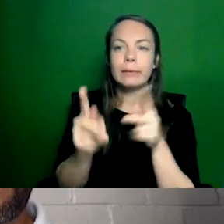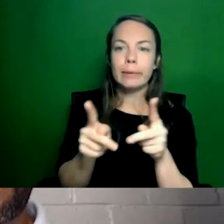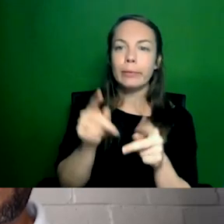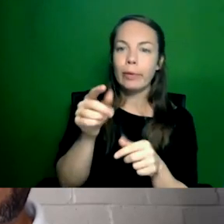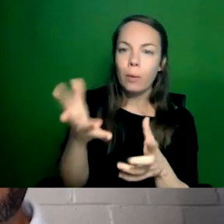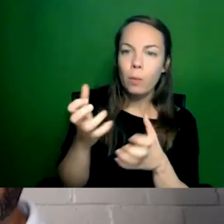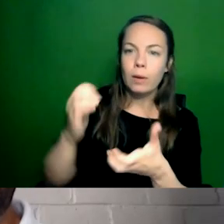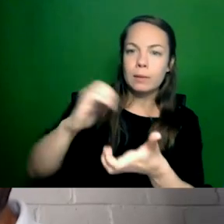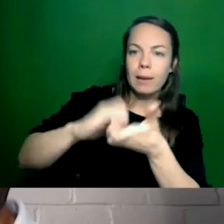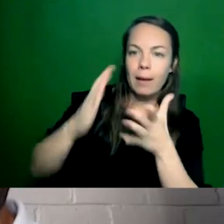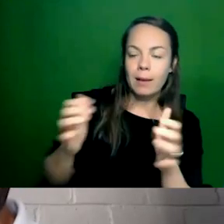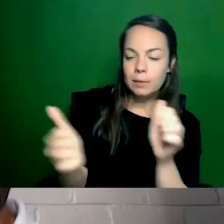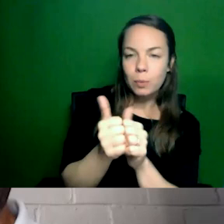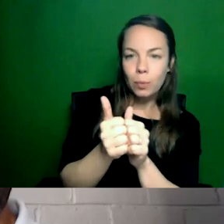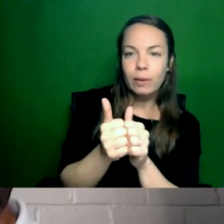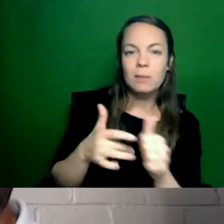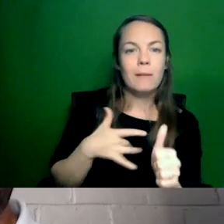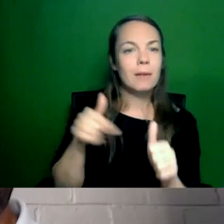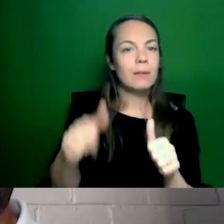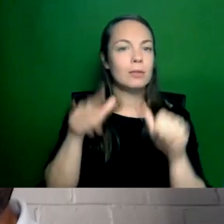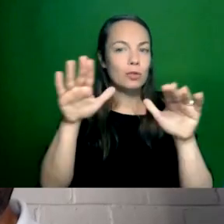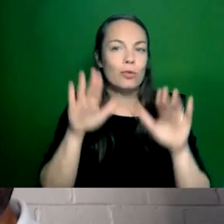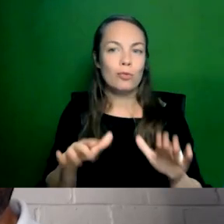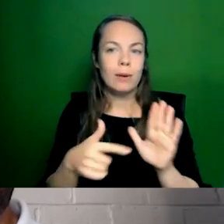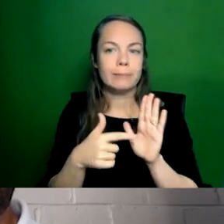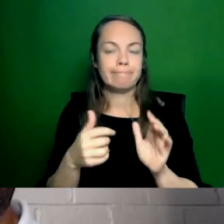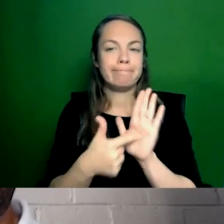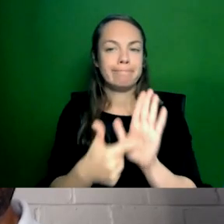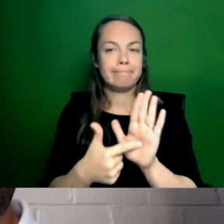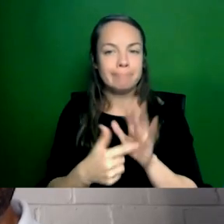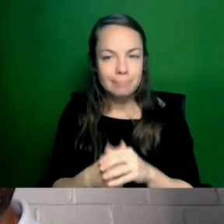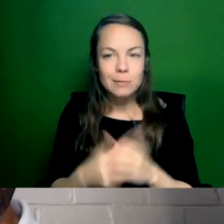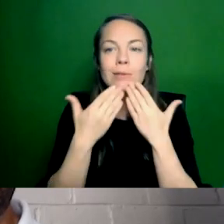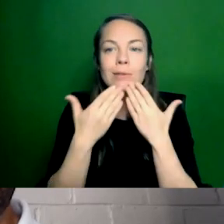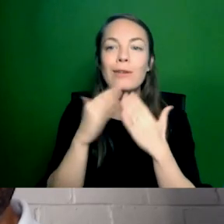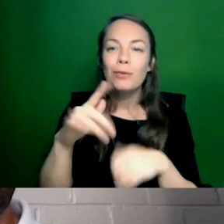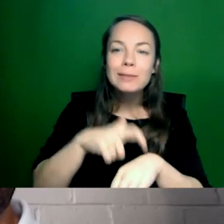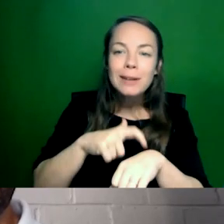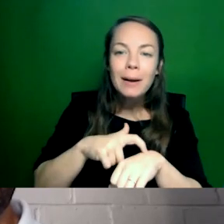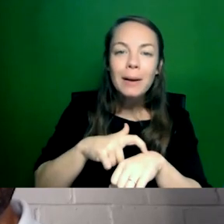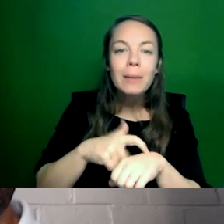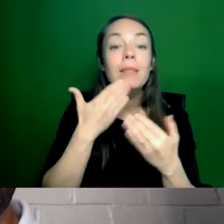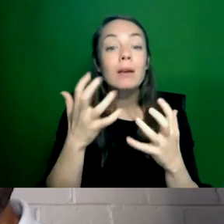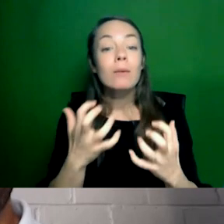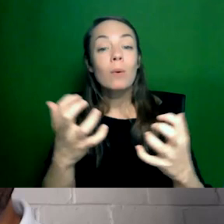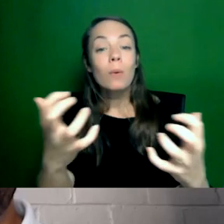And I feel this has been a great demonstration of that. So thank you so much for your time. Thank you to those in the audience who